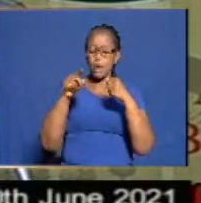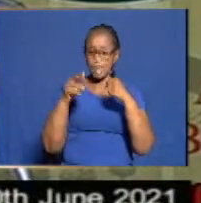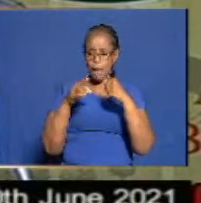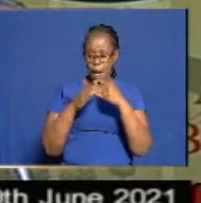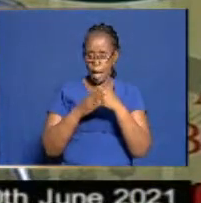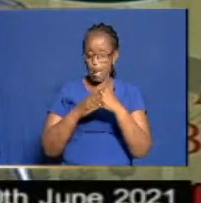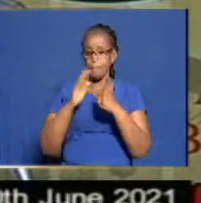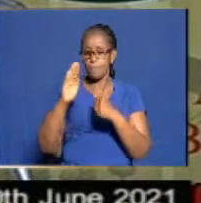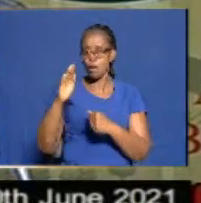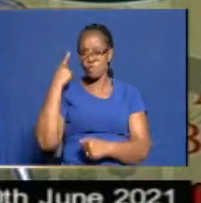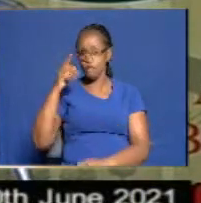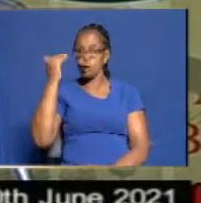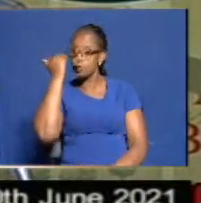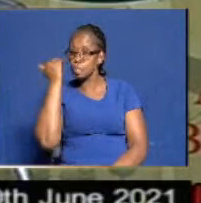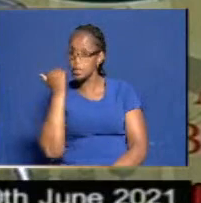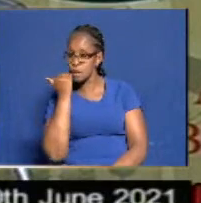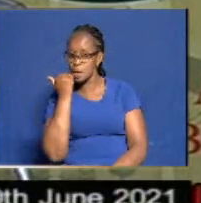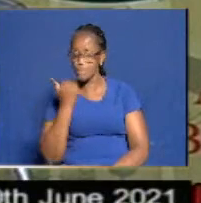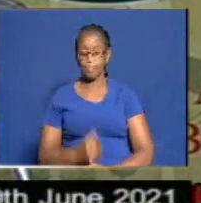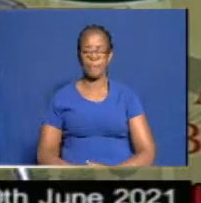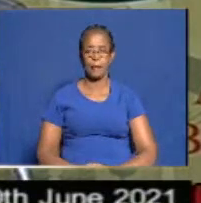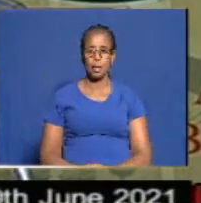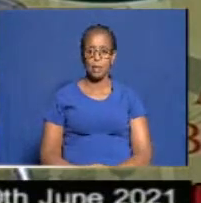judiciary. Mr. Speaker,